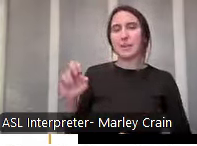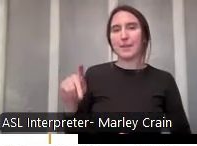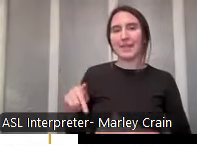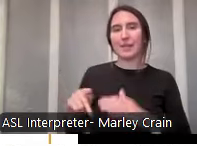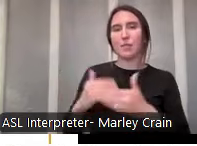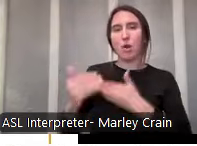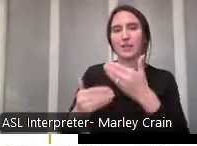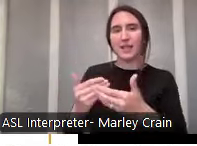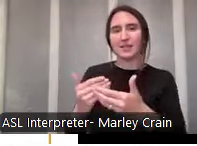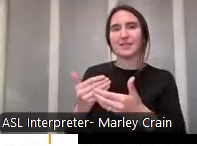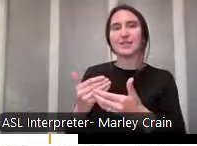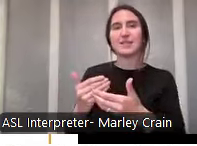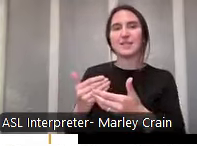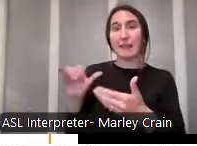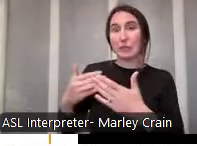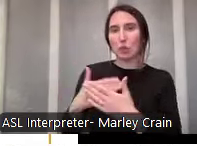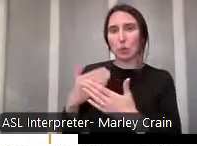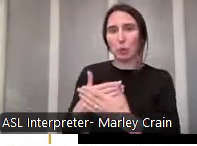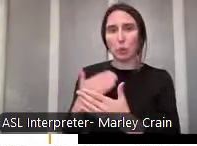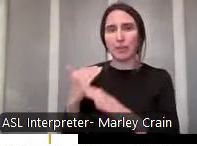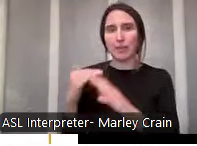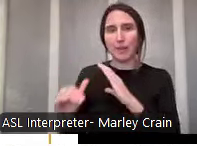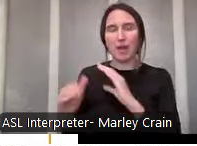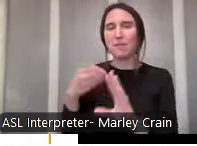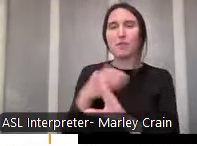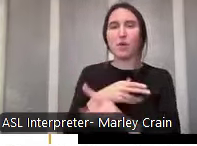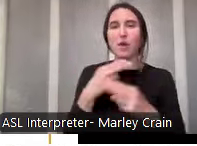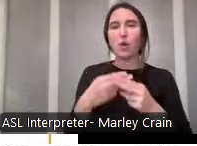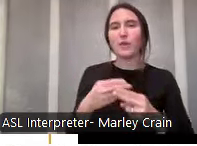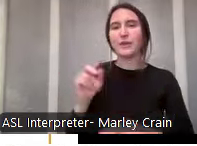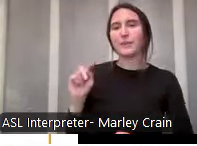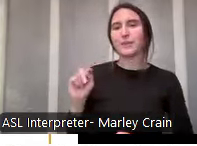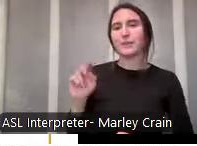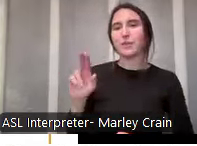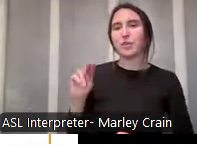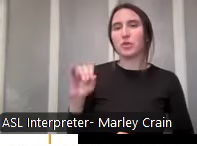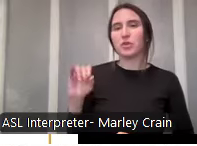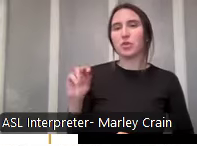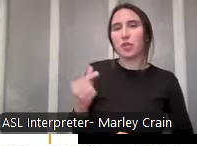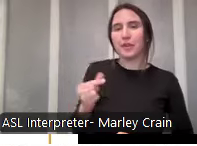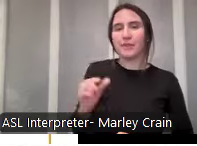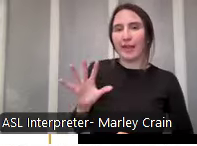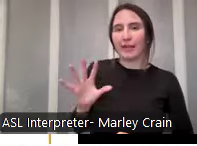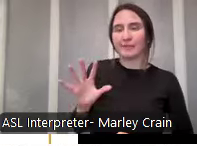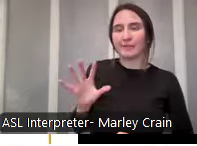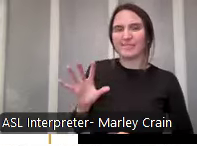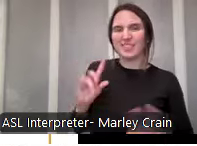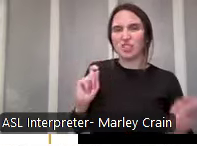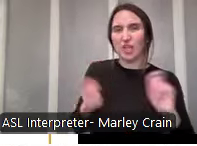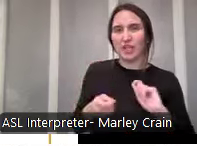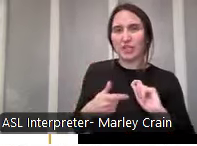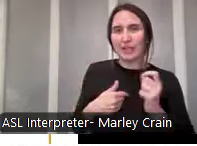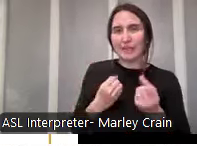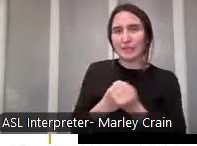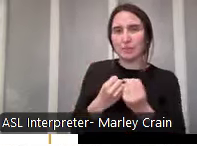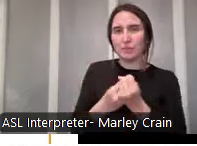to kindergarten IEP process as turning 5. They changed that, which I fully support because a lot of kids